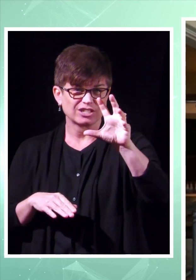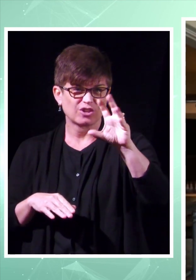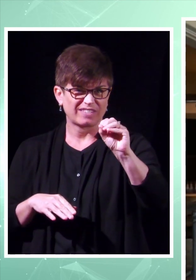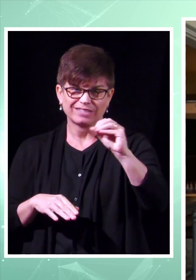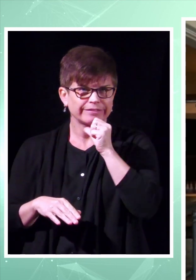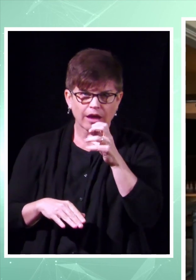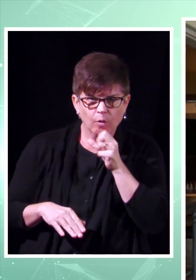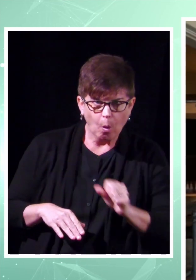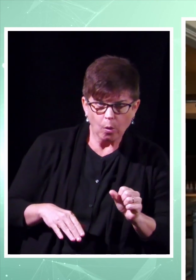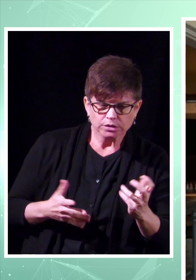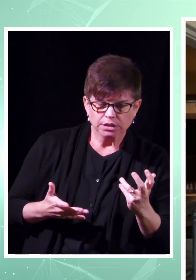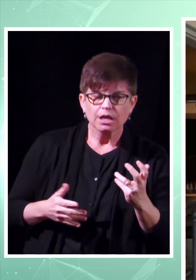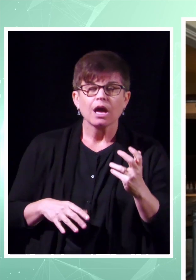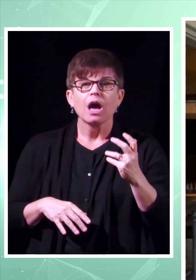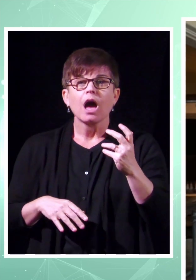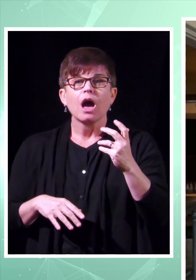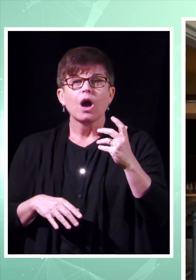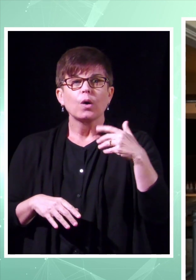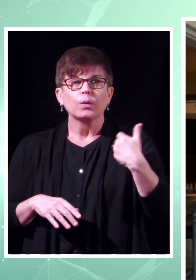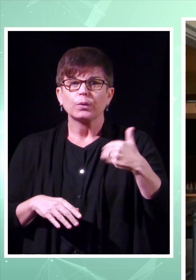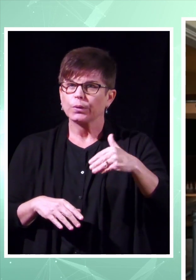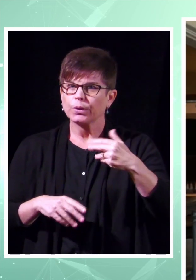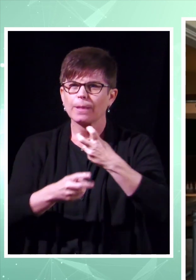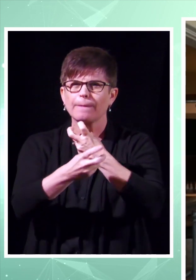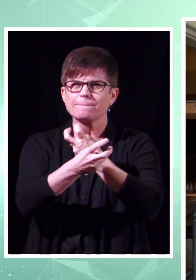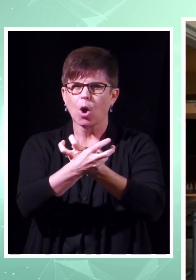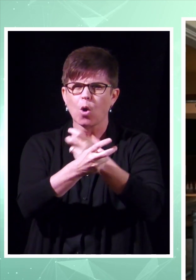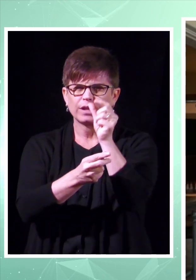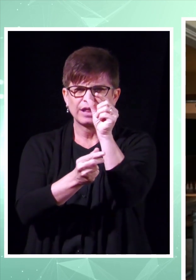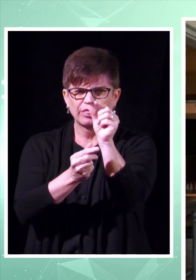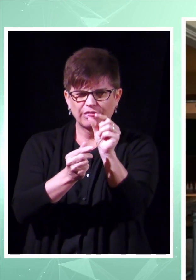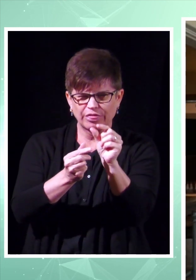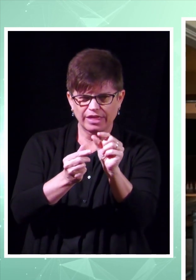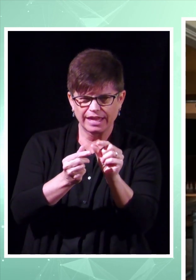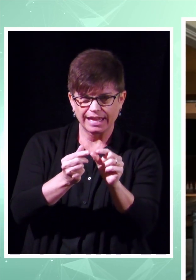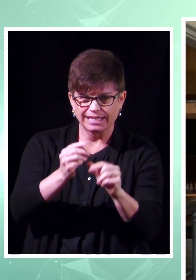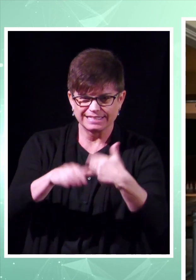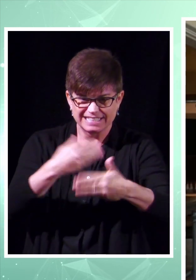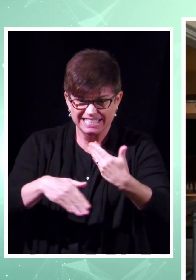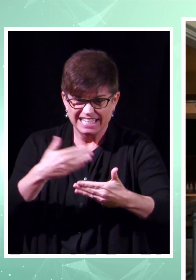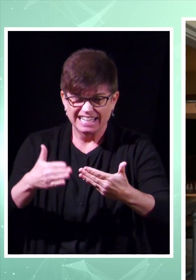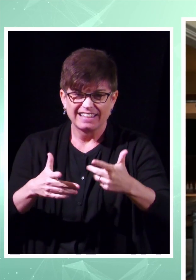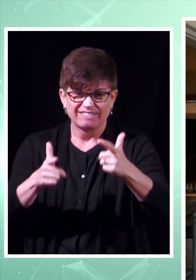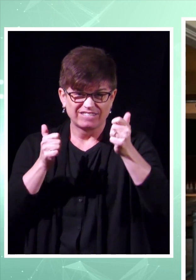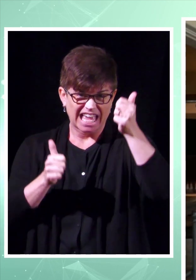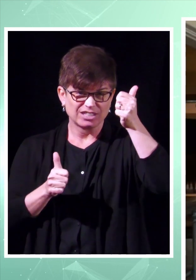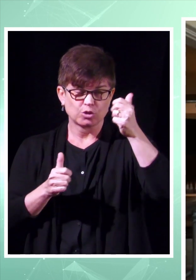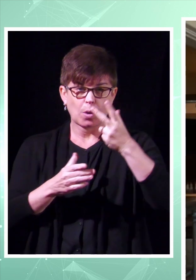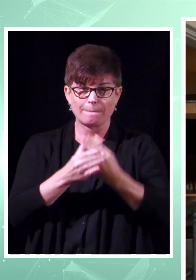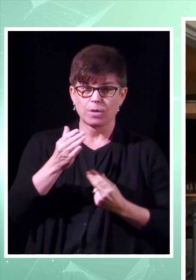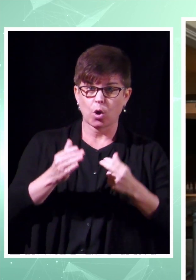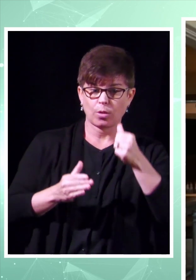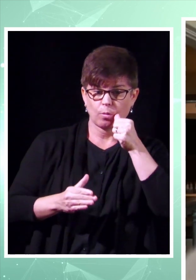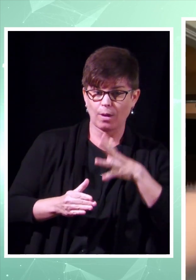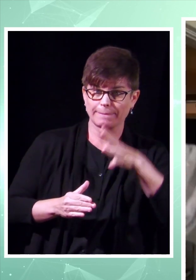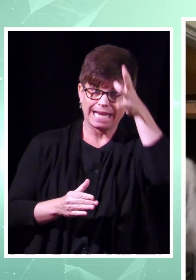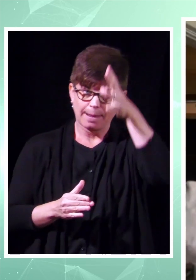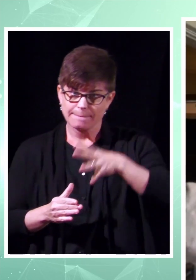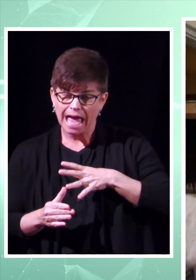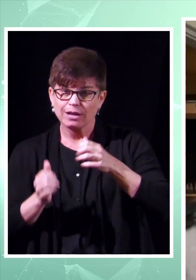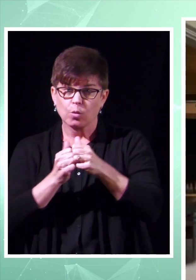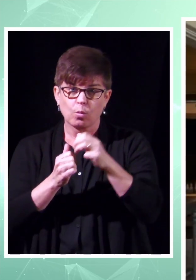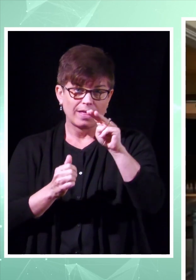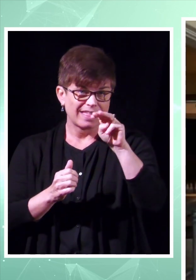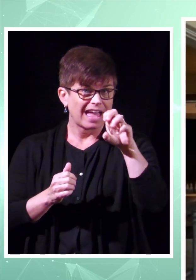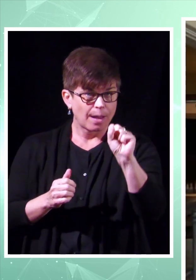not old, have an accelerated bone thinning. So both men and women with MS, completely